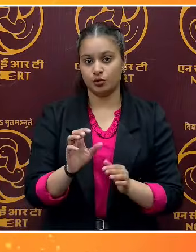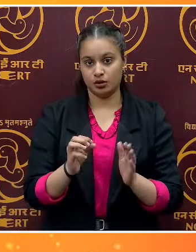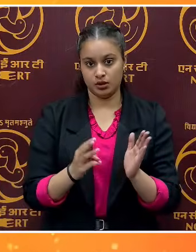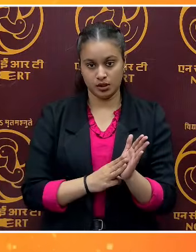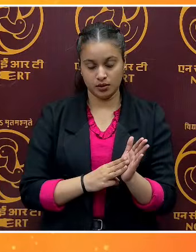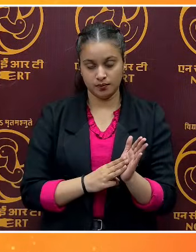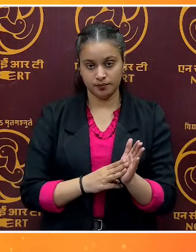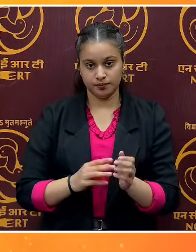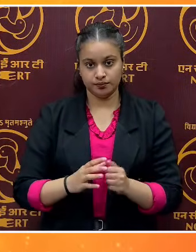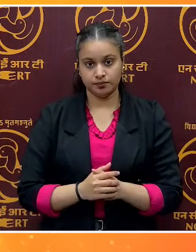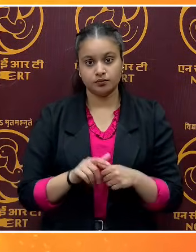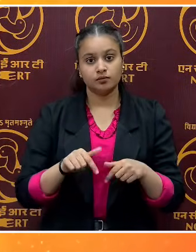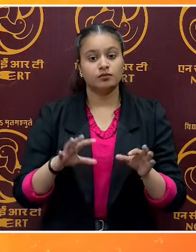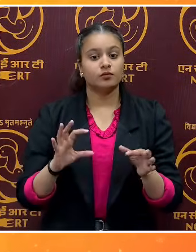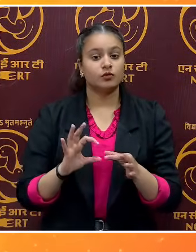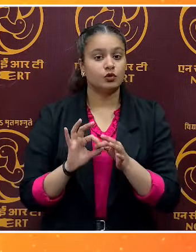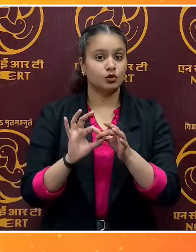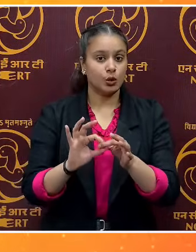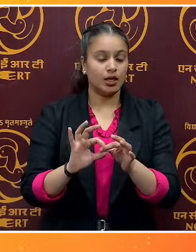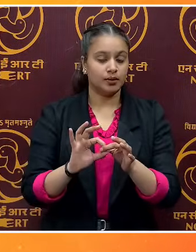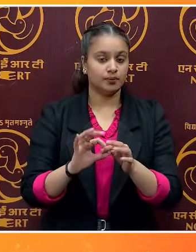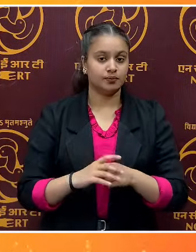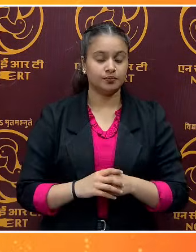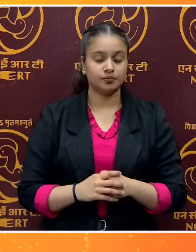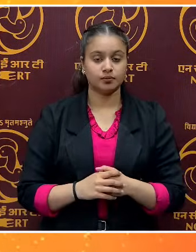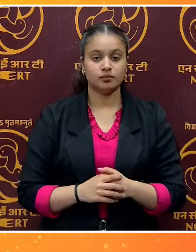So, let me join this